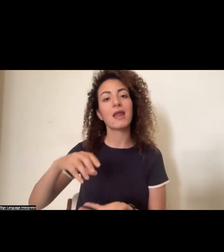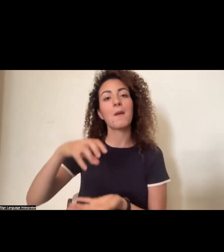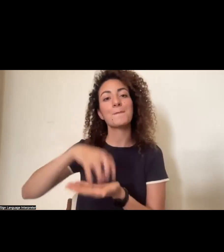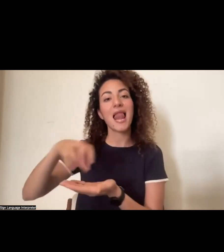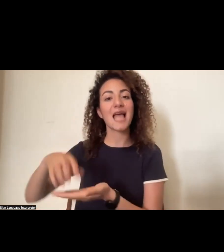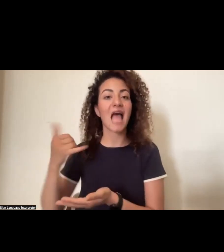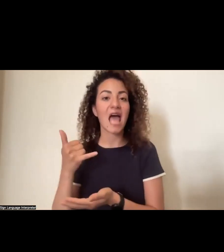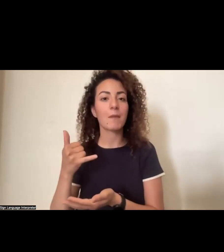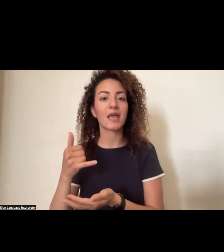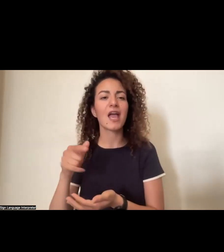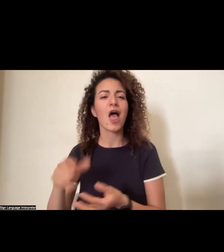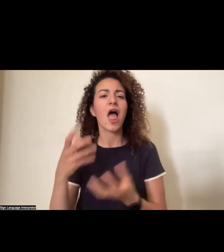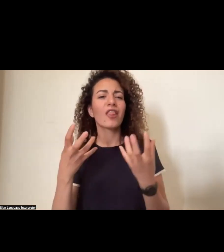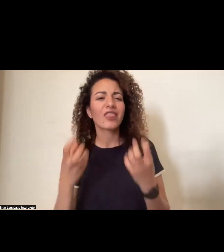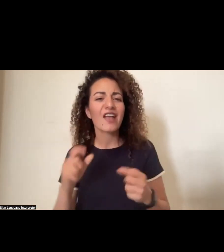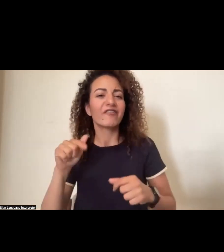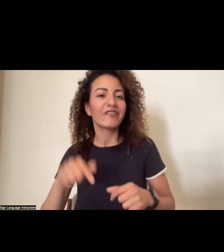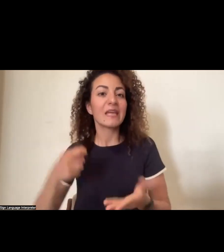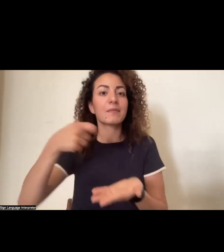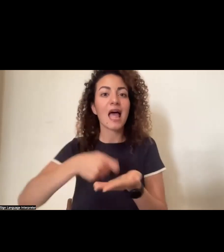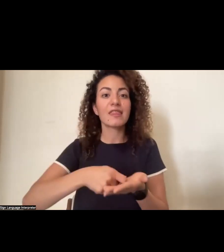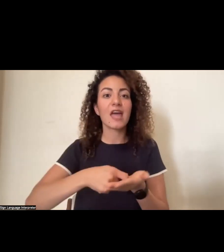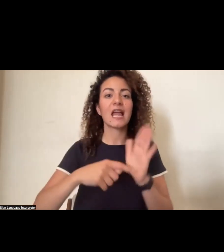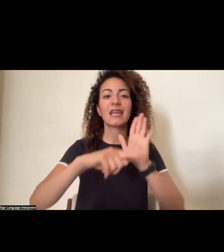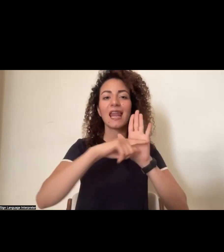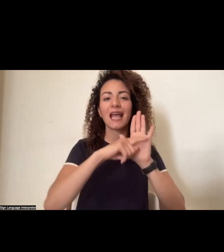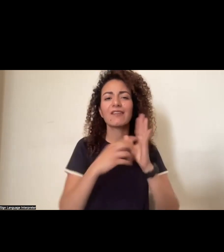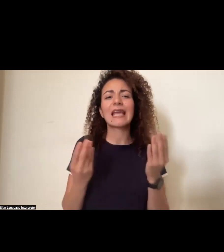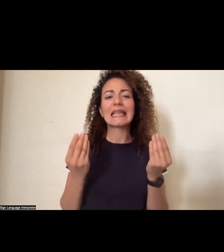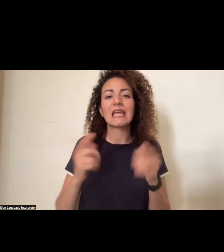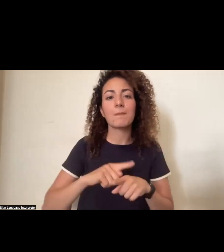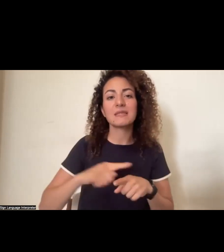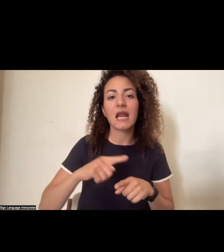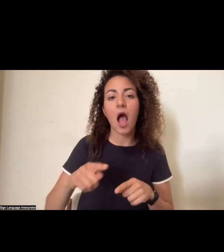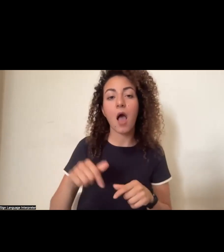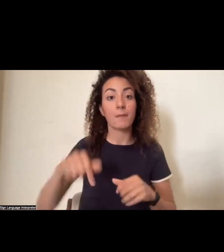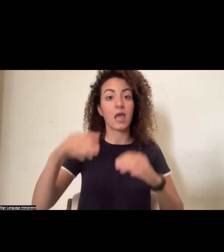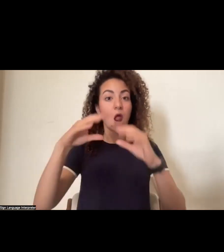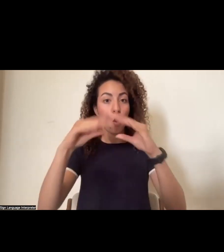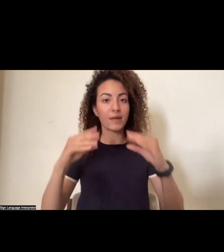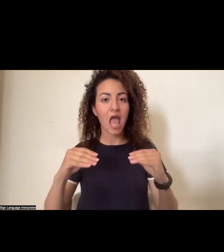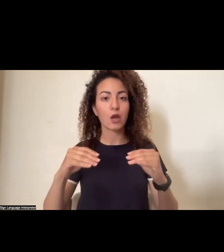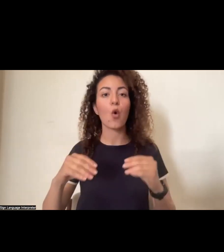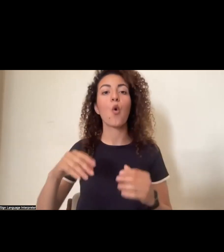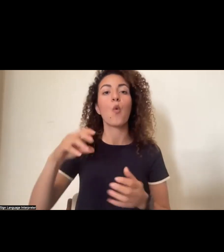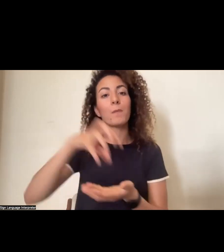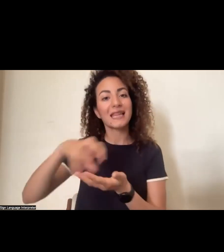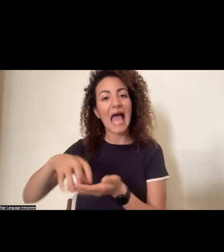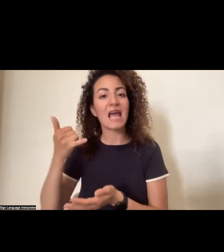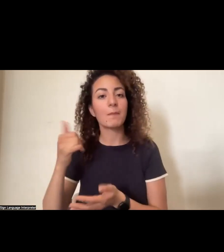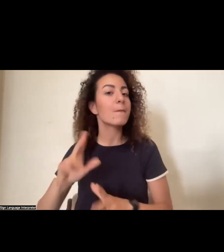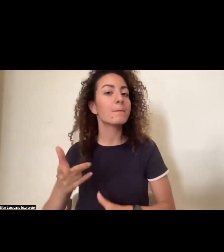and crises are people with disabilities, all kinds of disabilities. In Lebanon and in the Arab region, being contexts